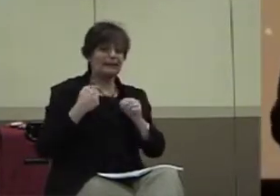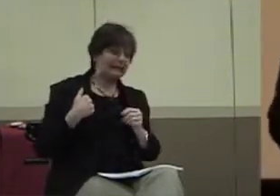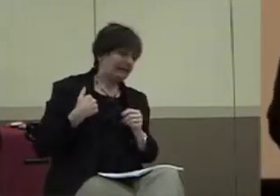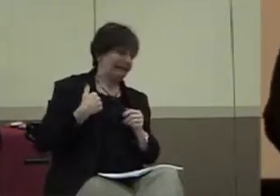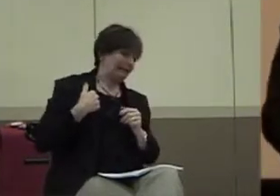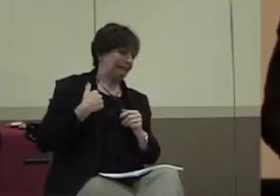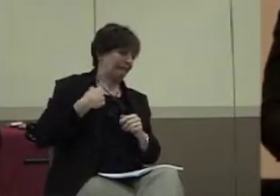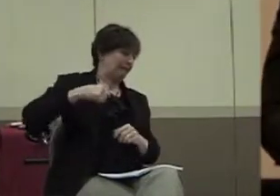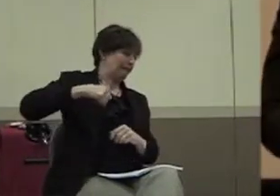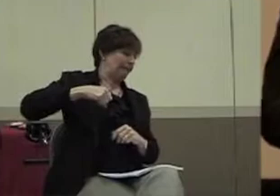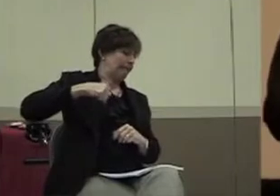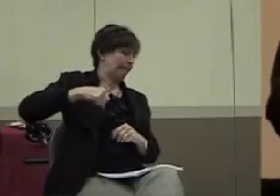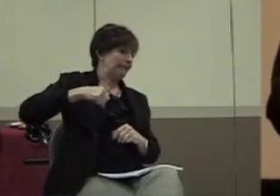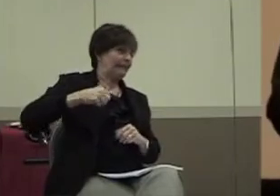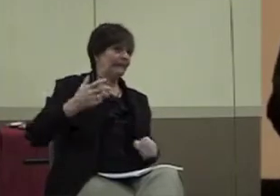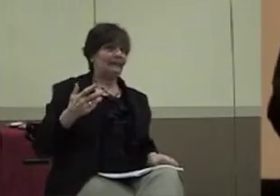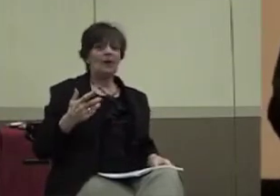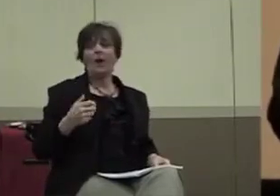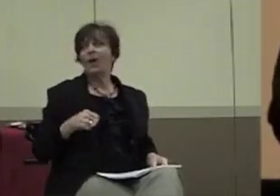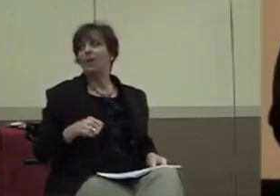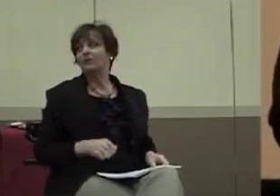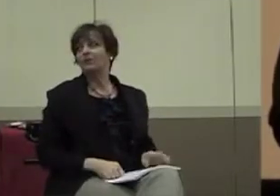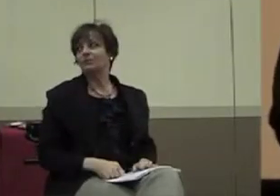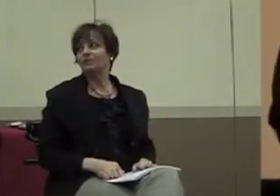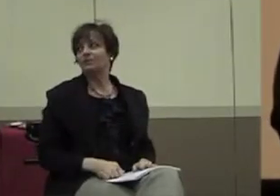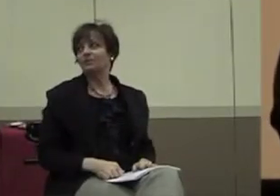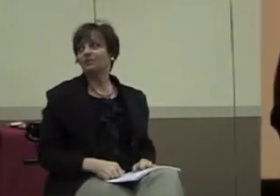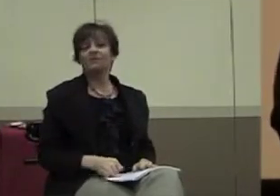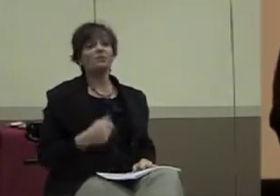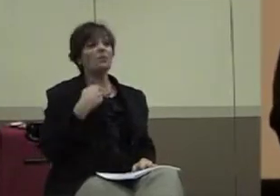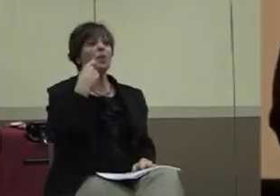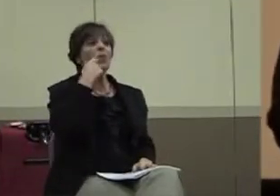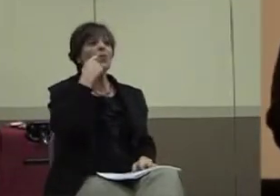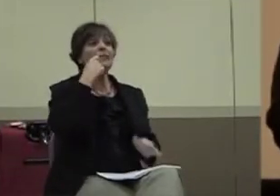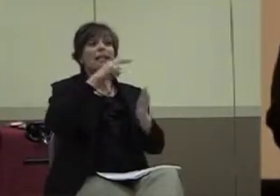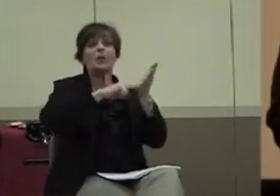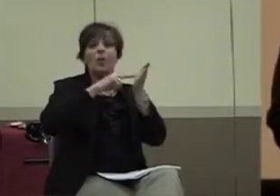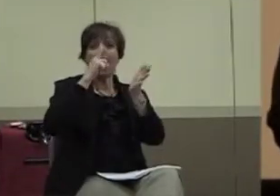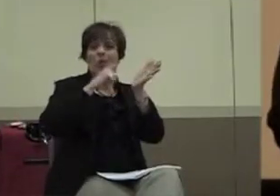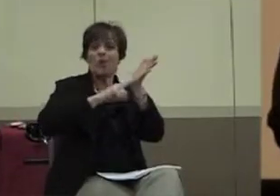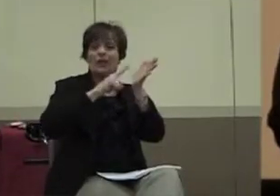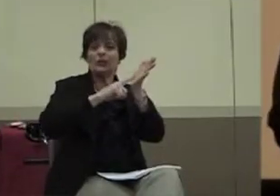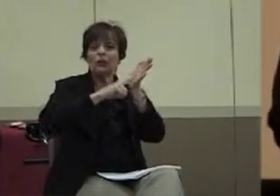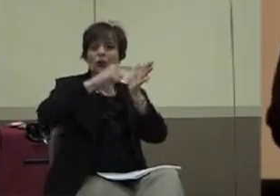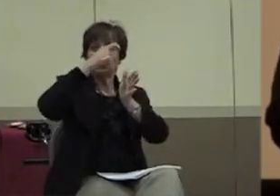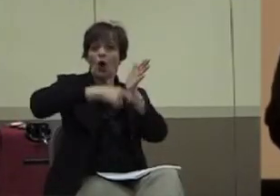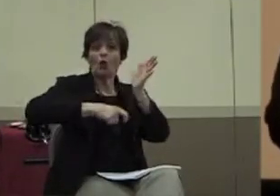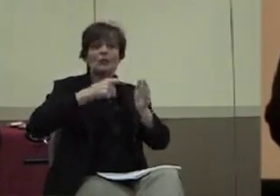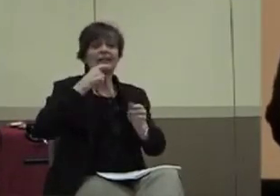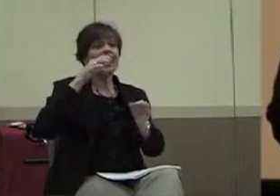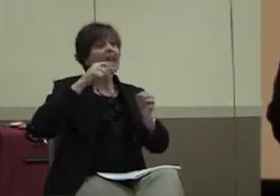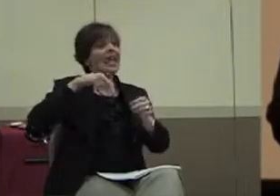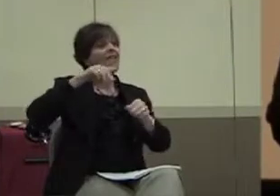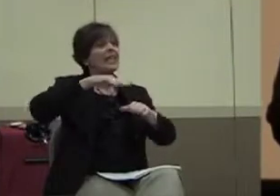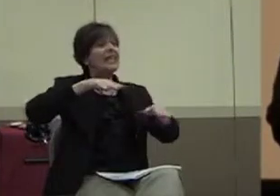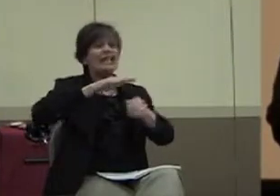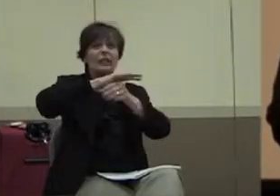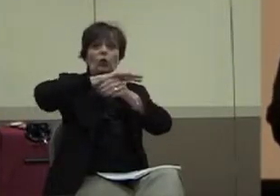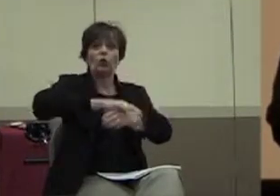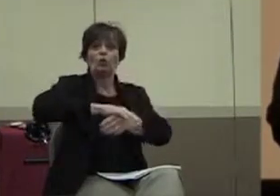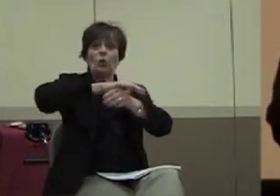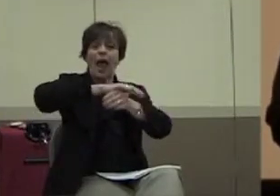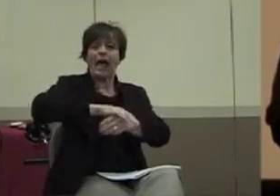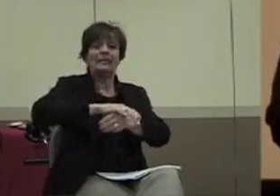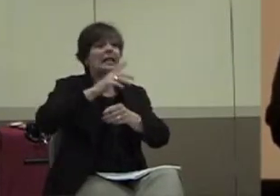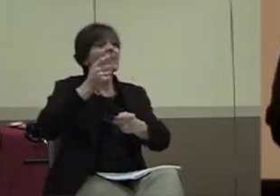that. But I recently read a research article that said that if kids are stressed, if they take